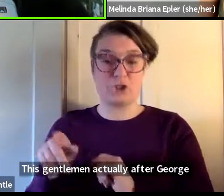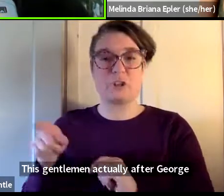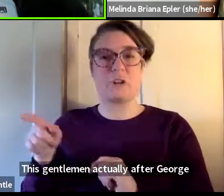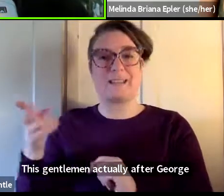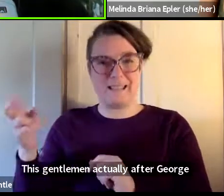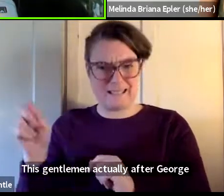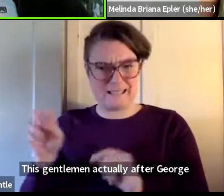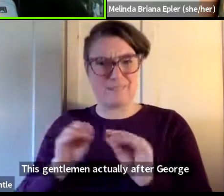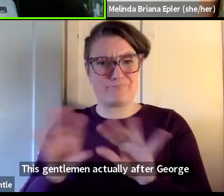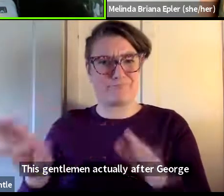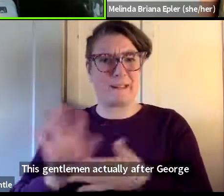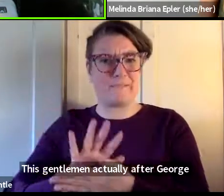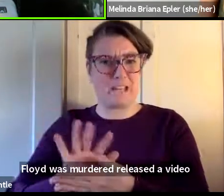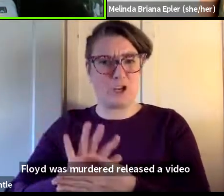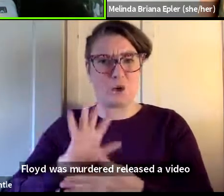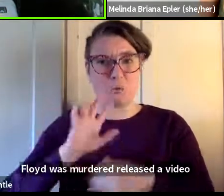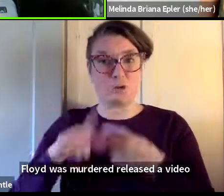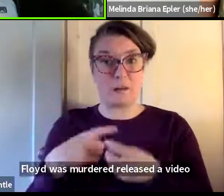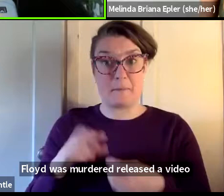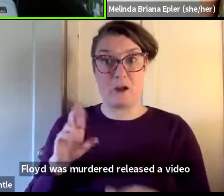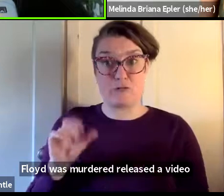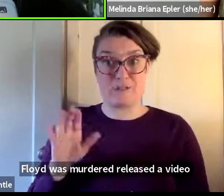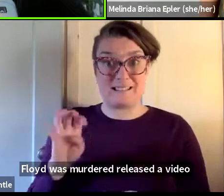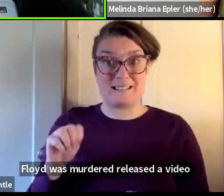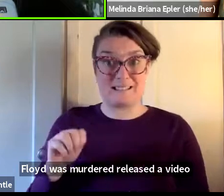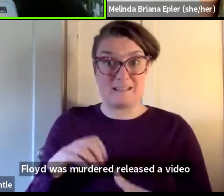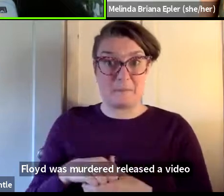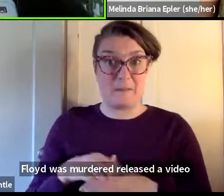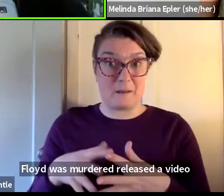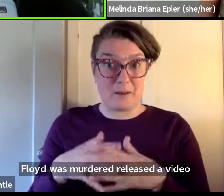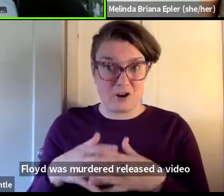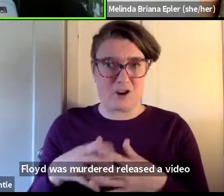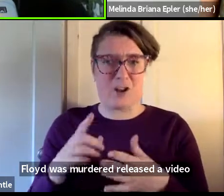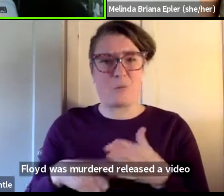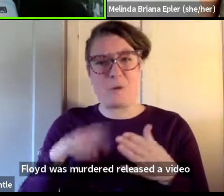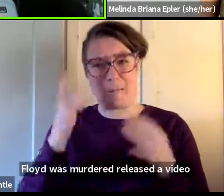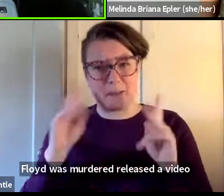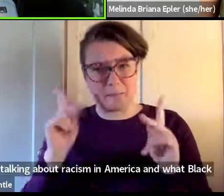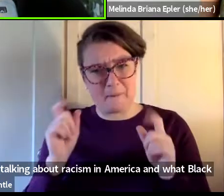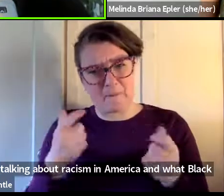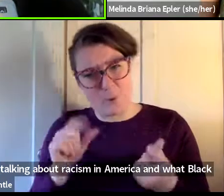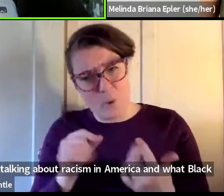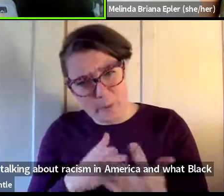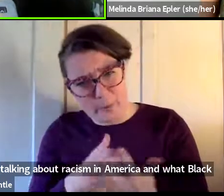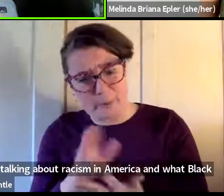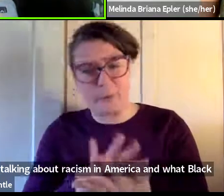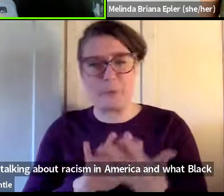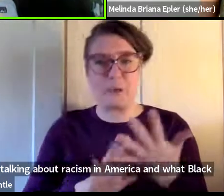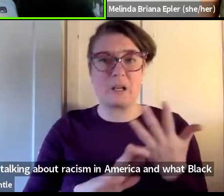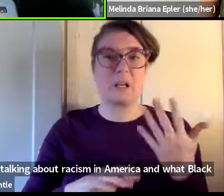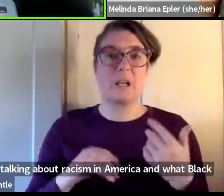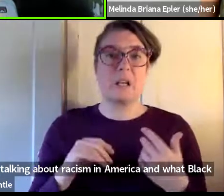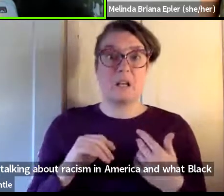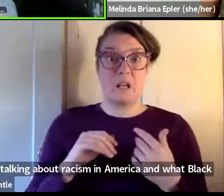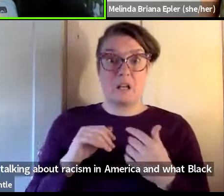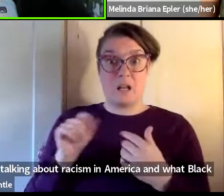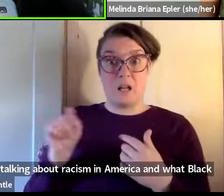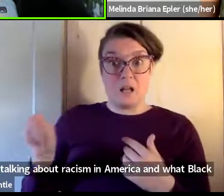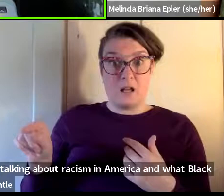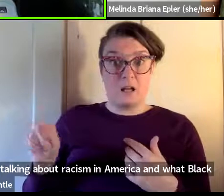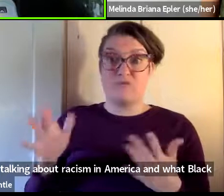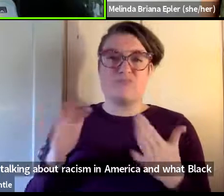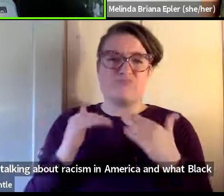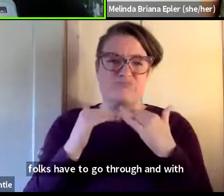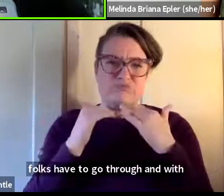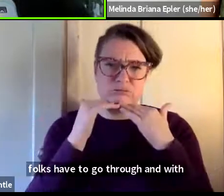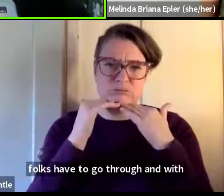about racism in America and what Black folks have to go through. And with him, he was just done.